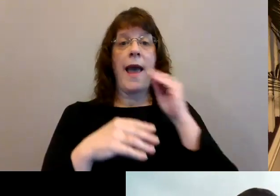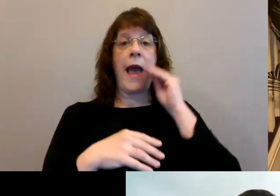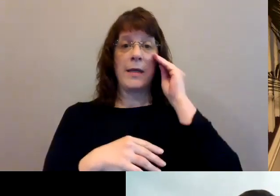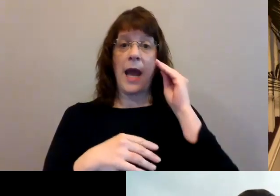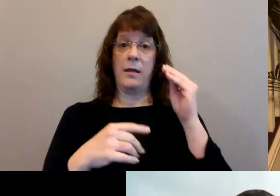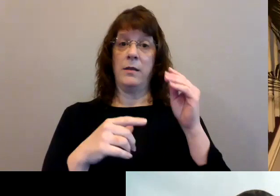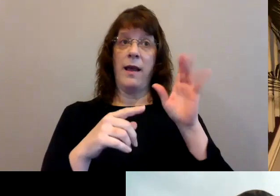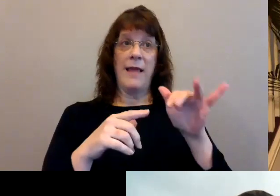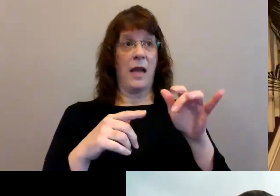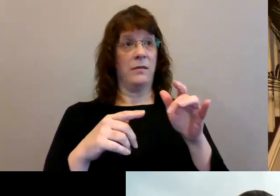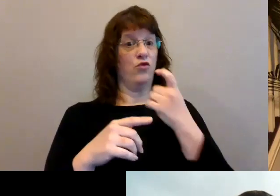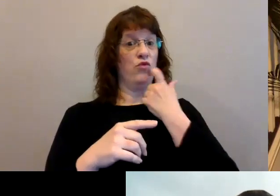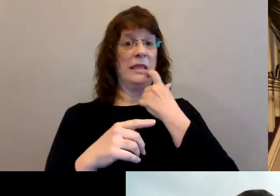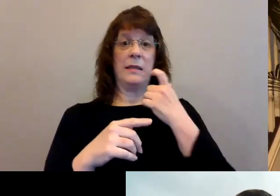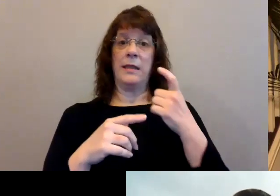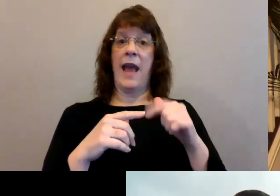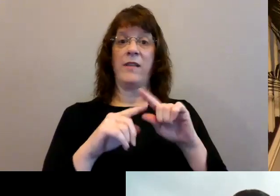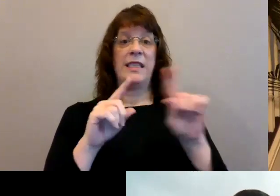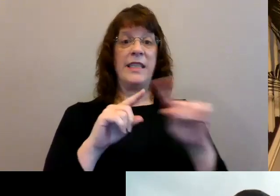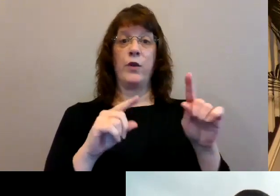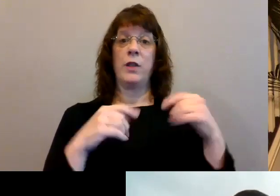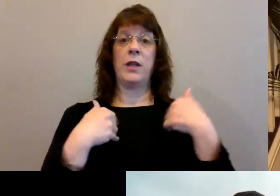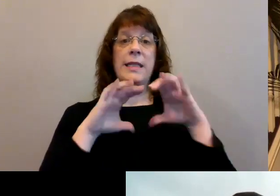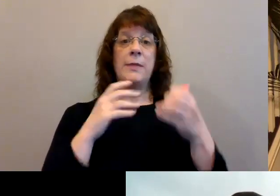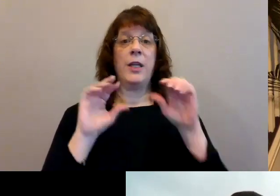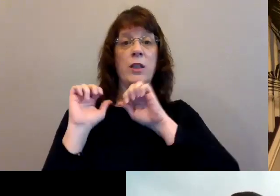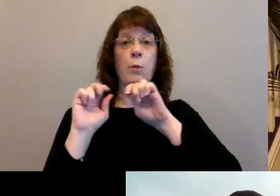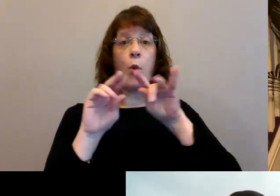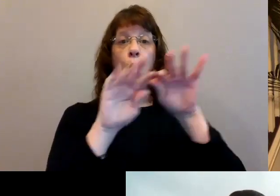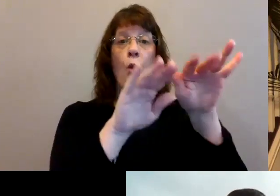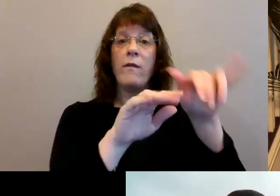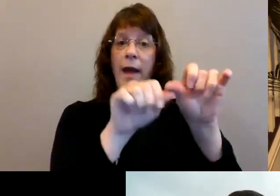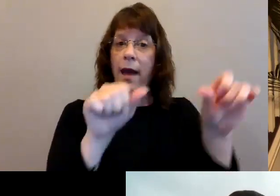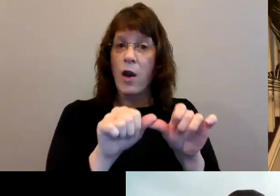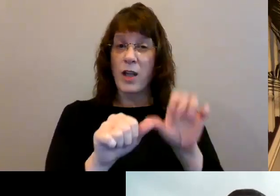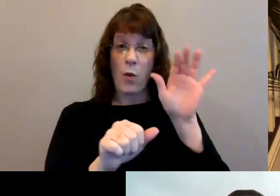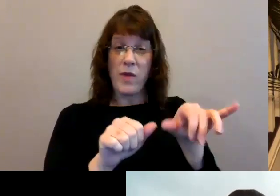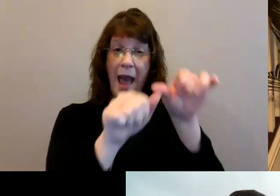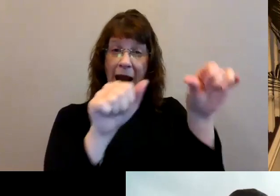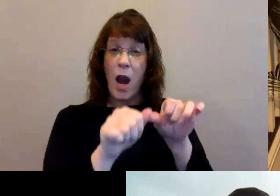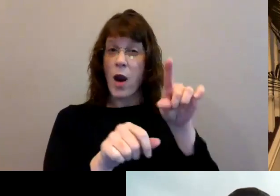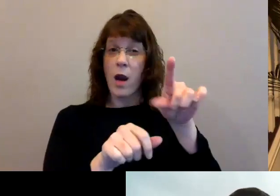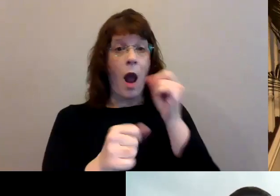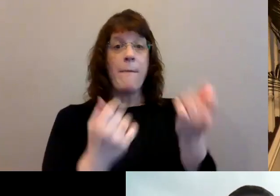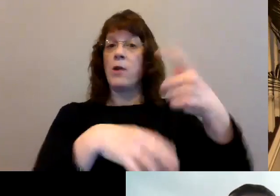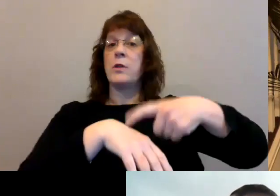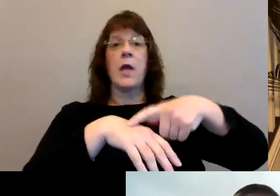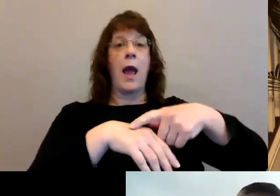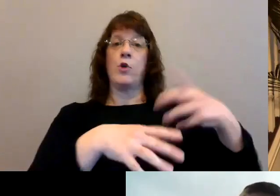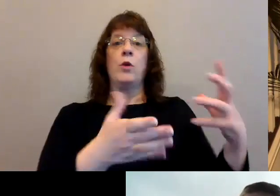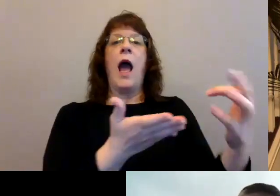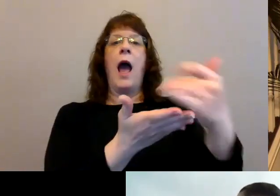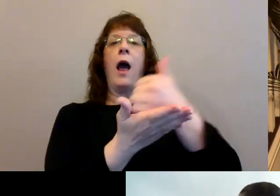that happened really recently. And so that area has not had as much time to accumulate species diversity.